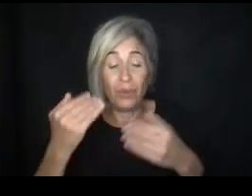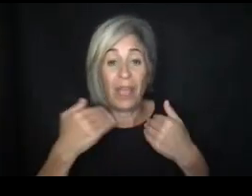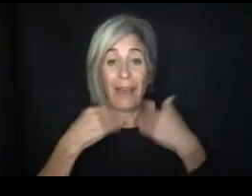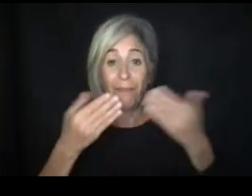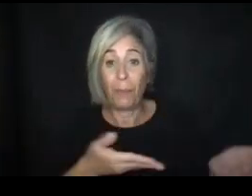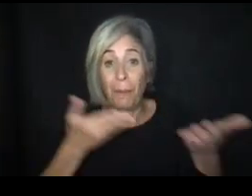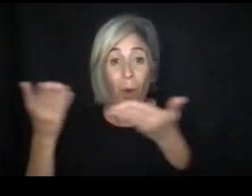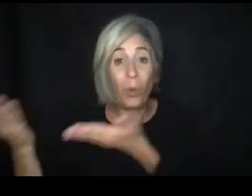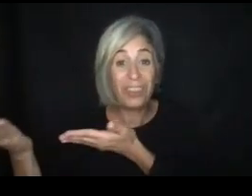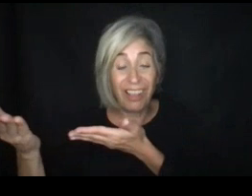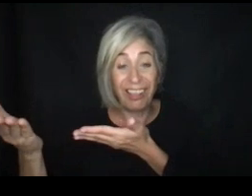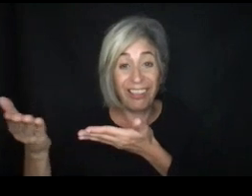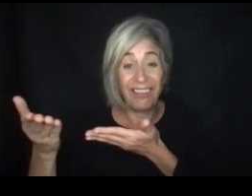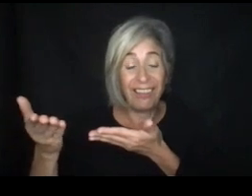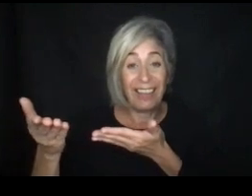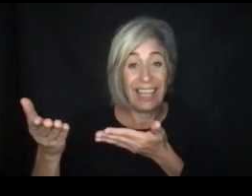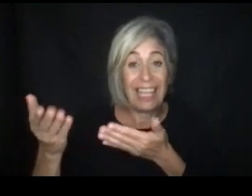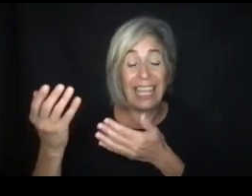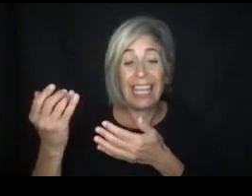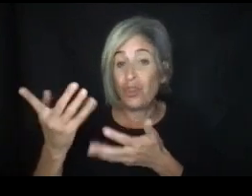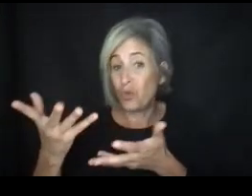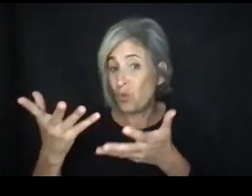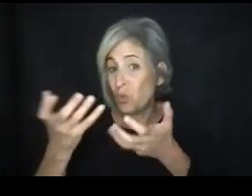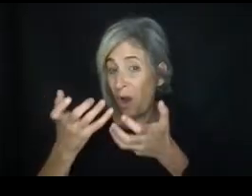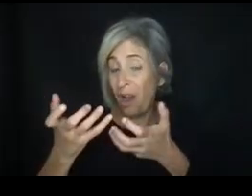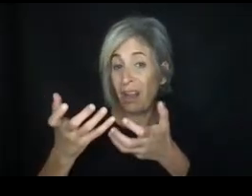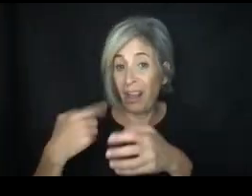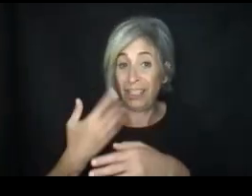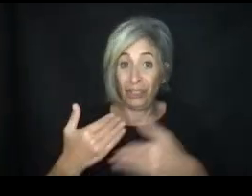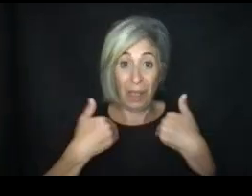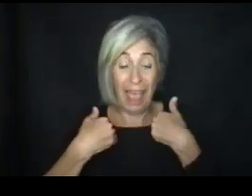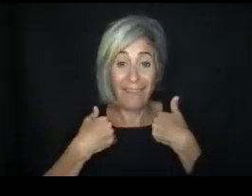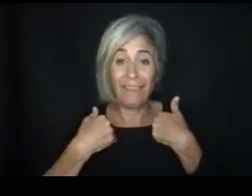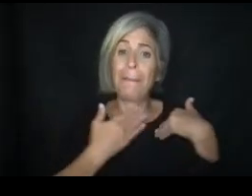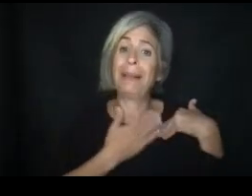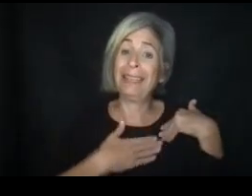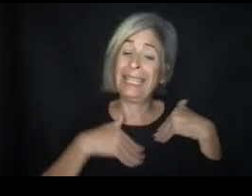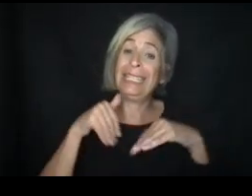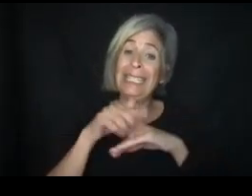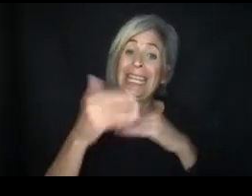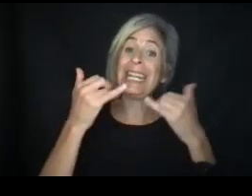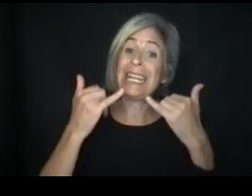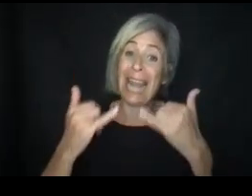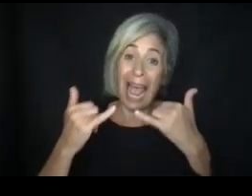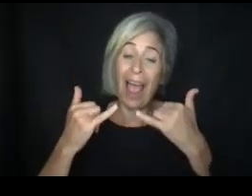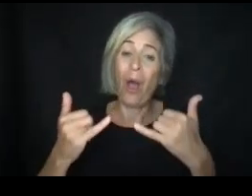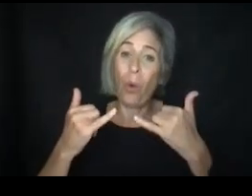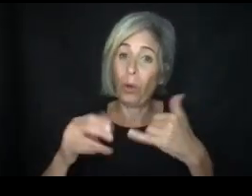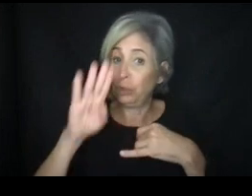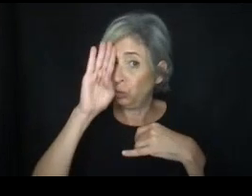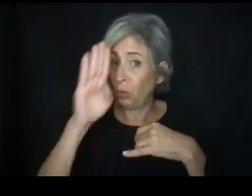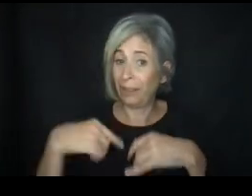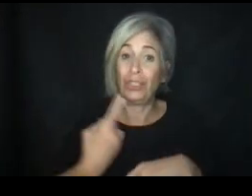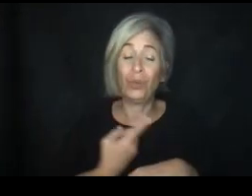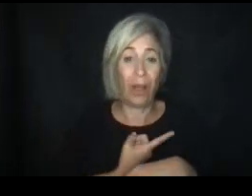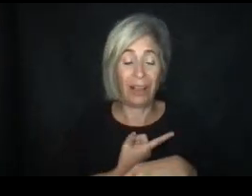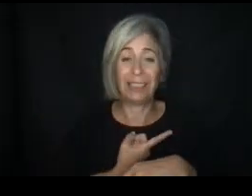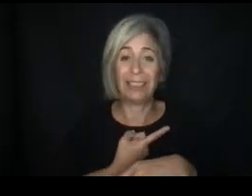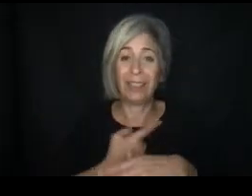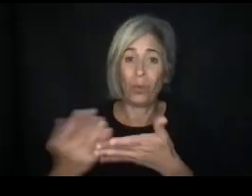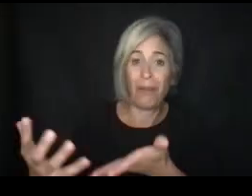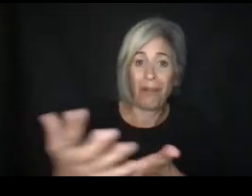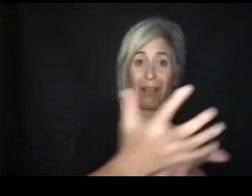proposal and that have any proposals that you'd like to get to us, please get them to us now. You can email them to us directly. We're capturing all